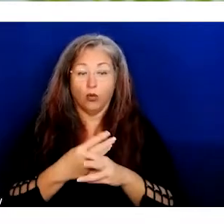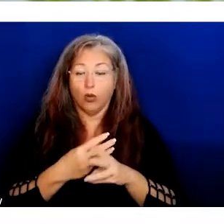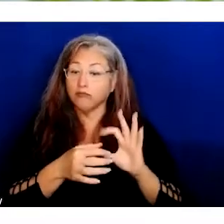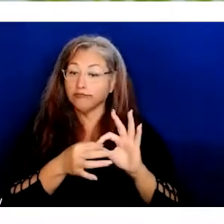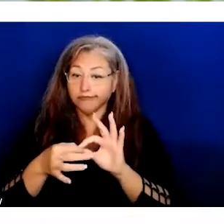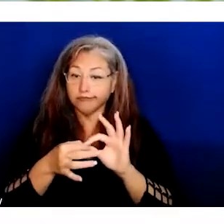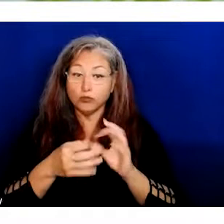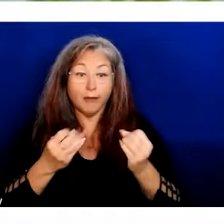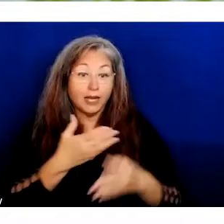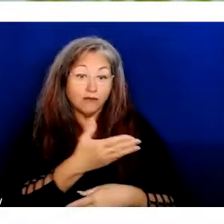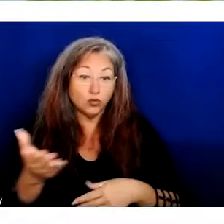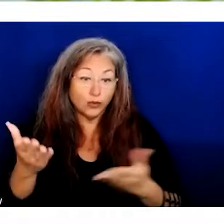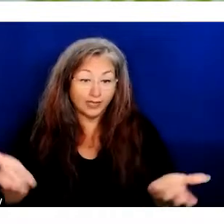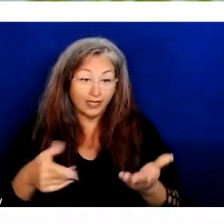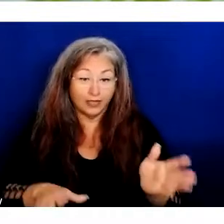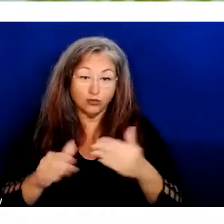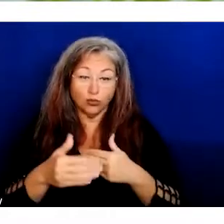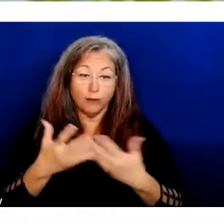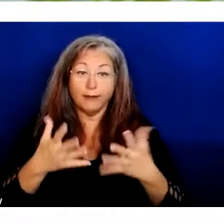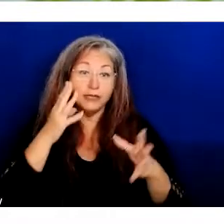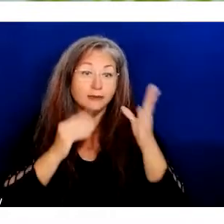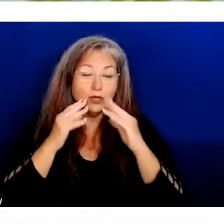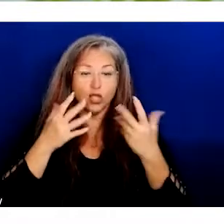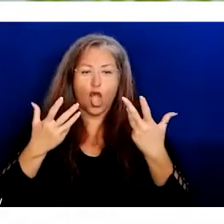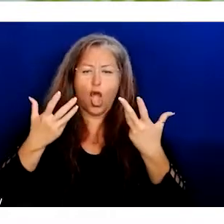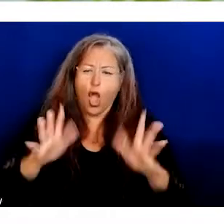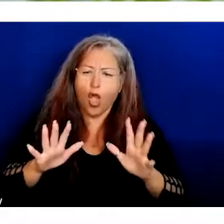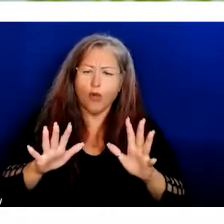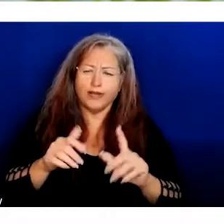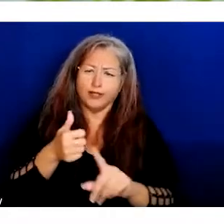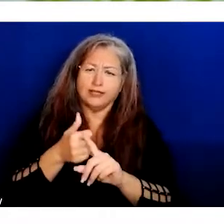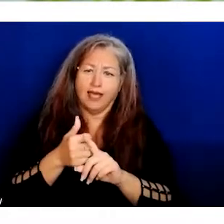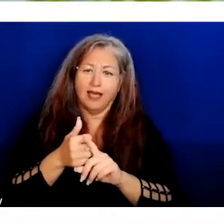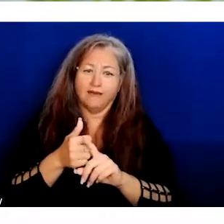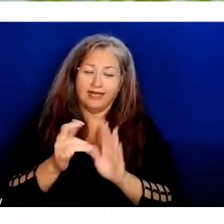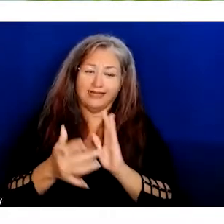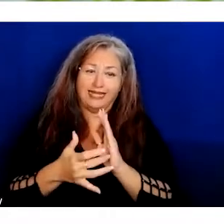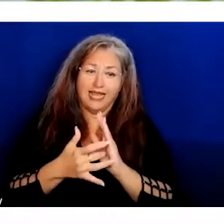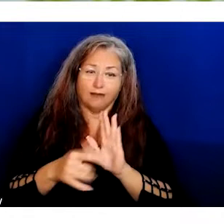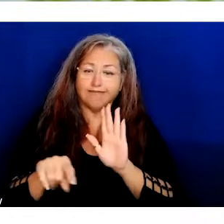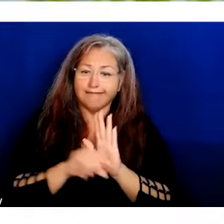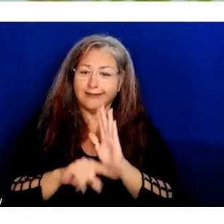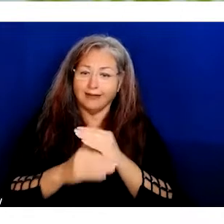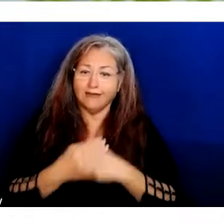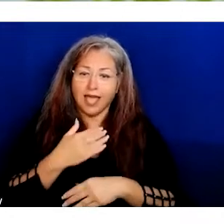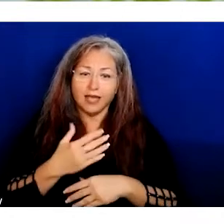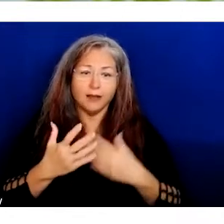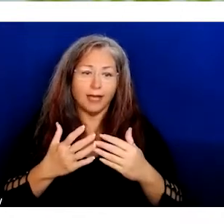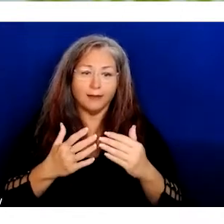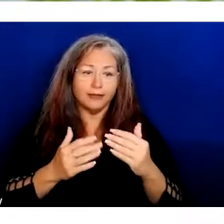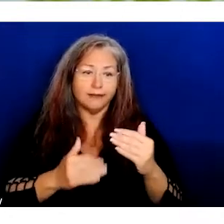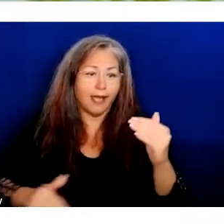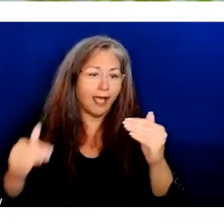this room, perhaps, have experienced firsthand the negative effects of technology, from inequities in social